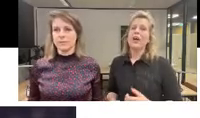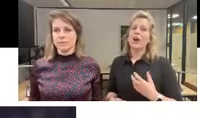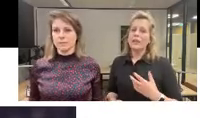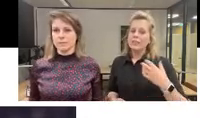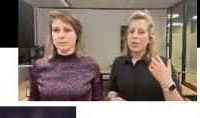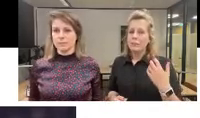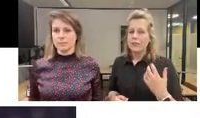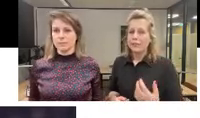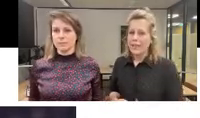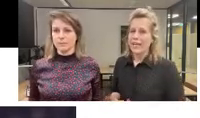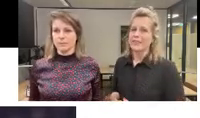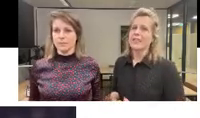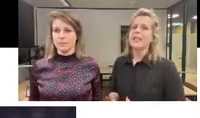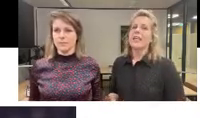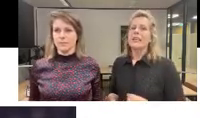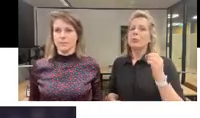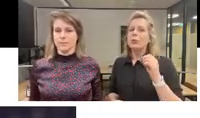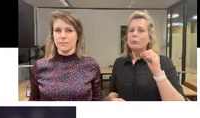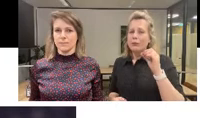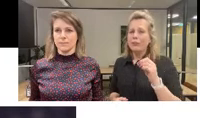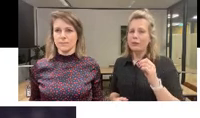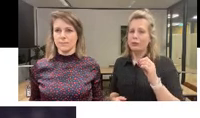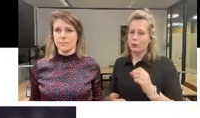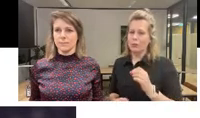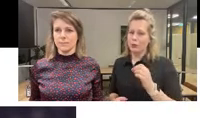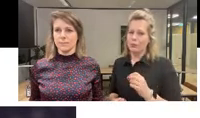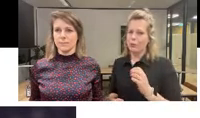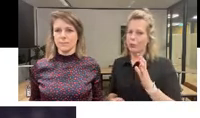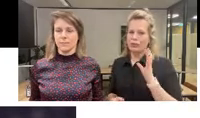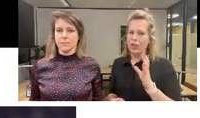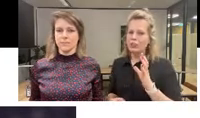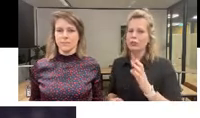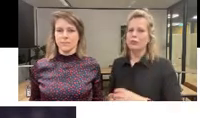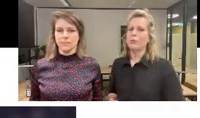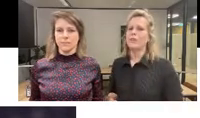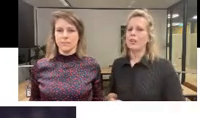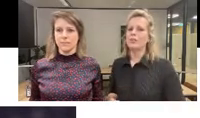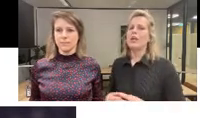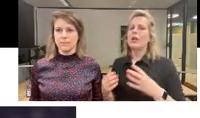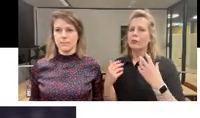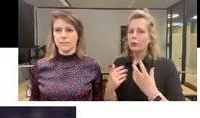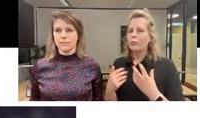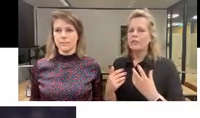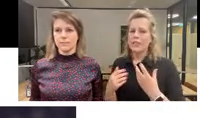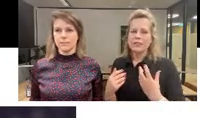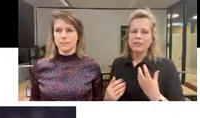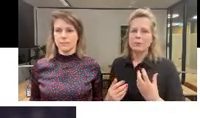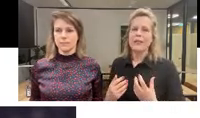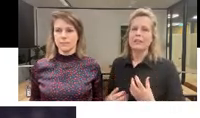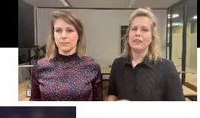stagnated or is not being dared. In whom previous trauma treatment was not used because of too